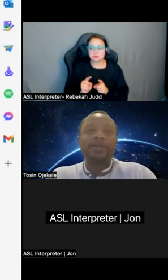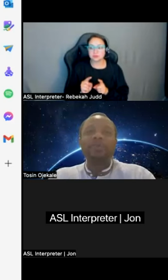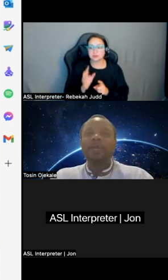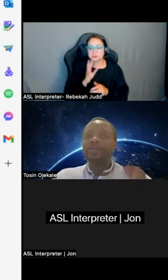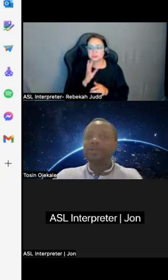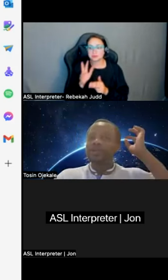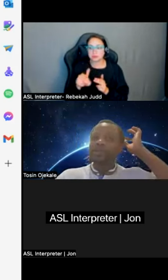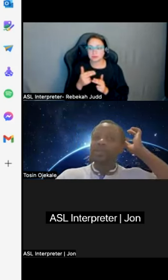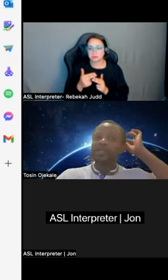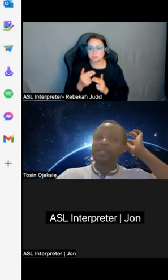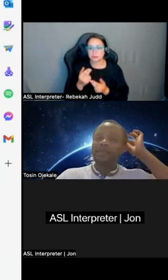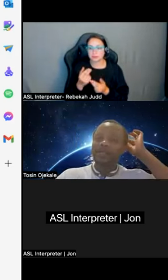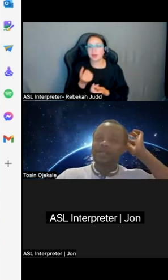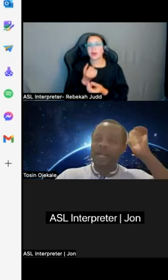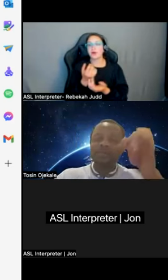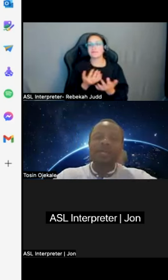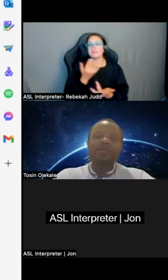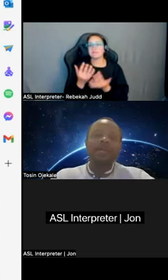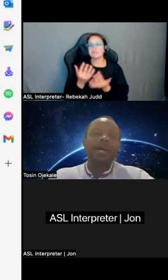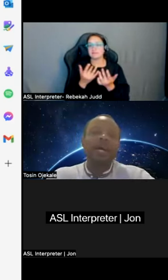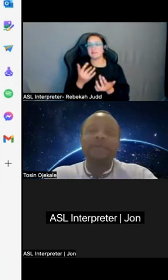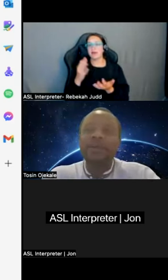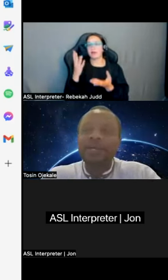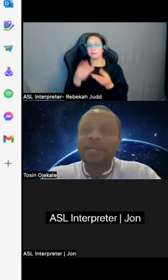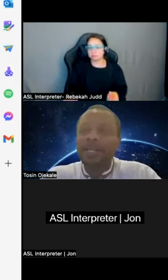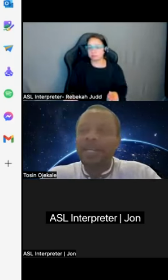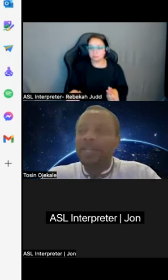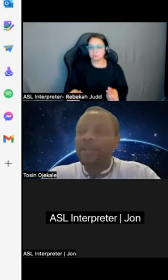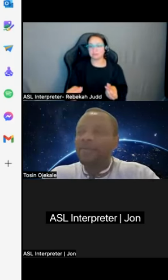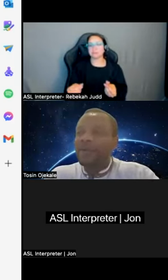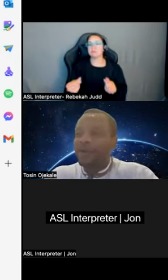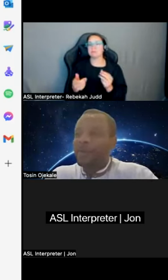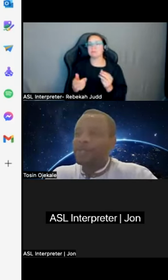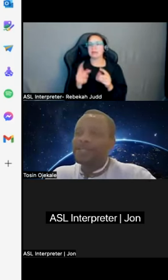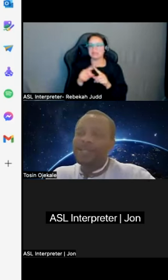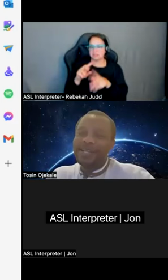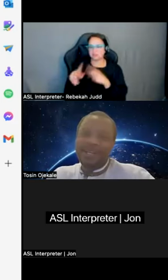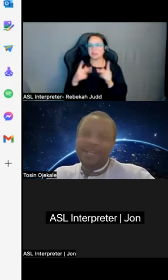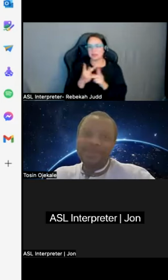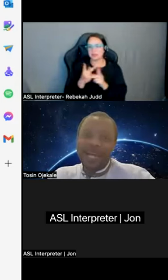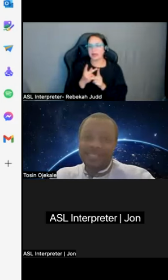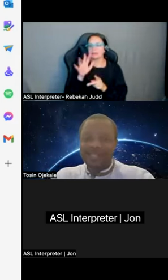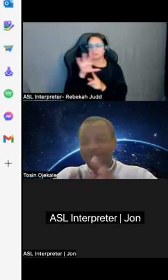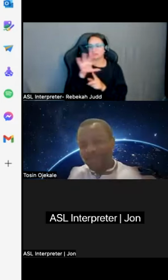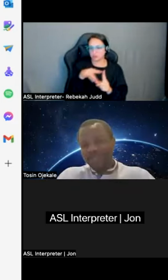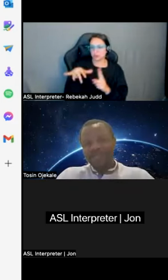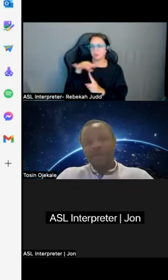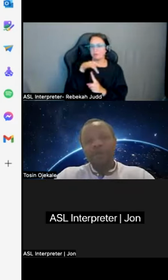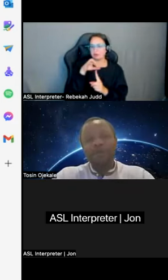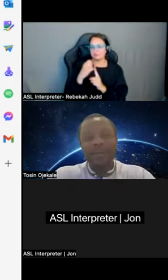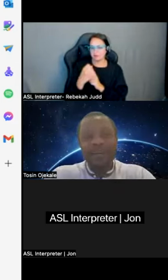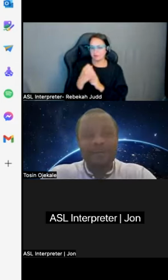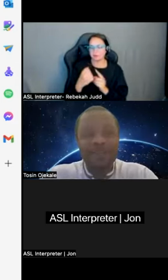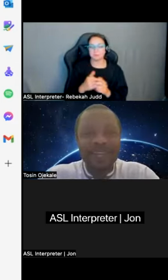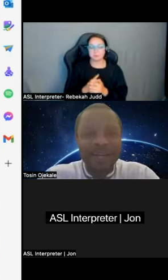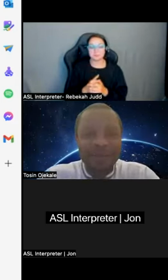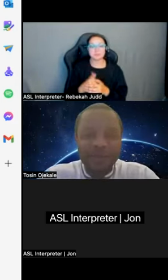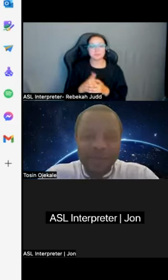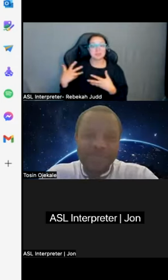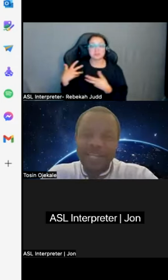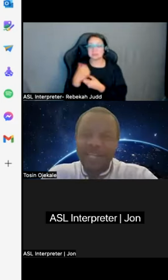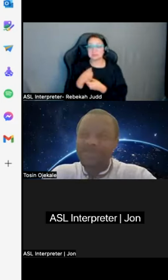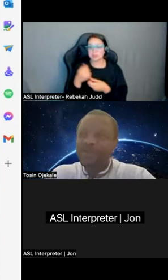fire suppressions and the different types that you can have in your environment. So that's just a summary of everything that